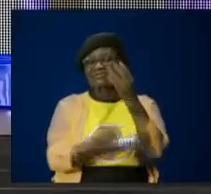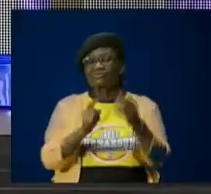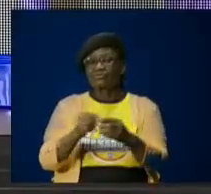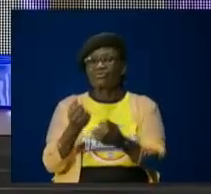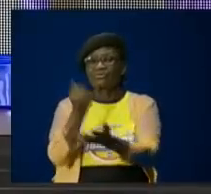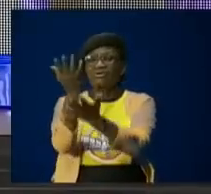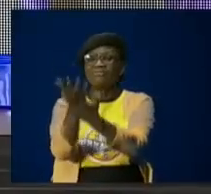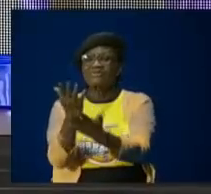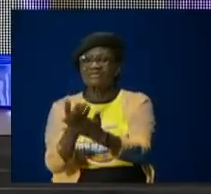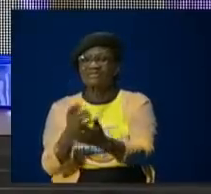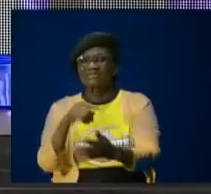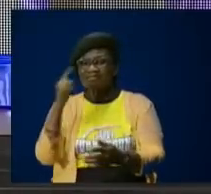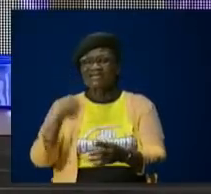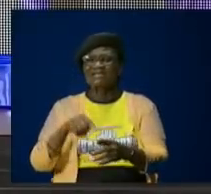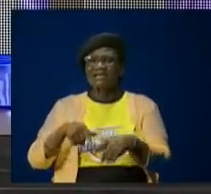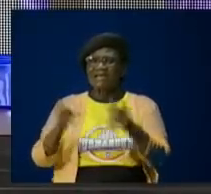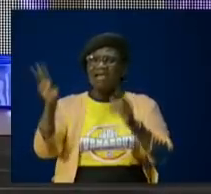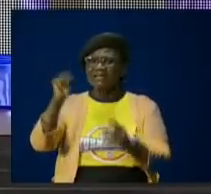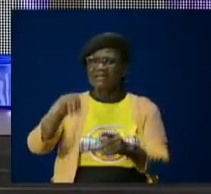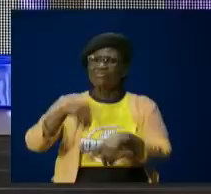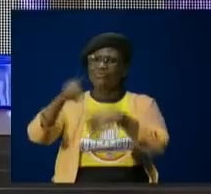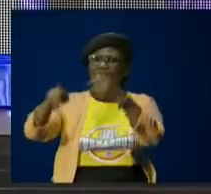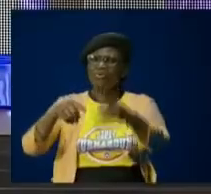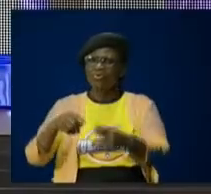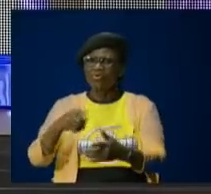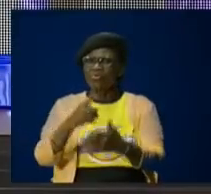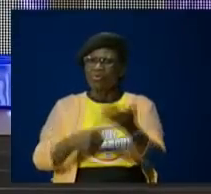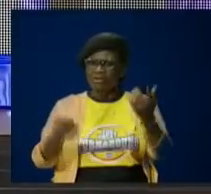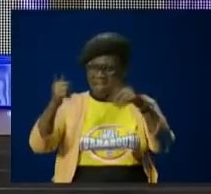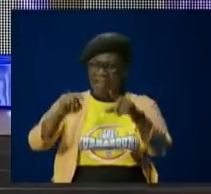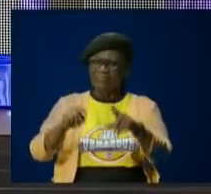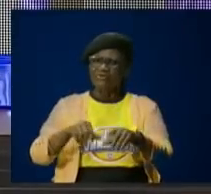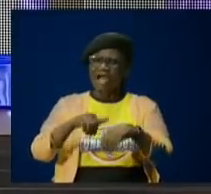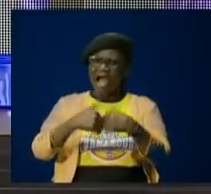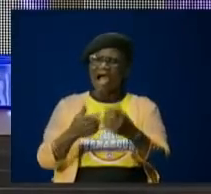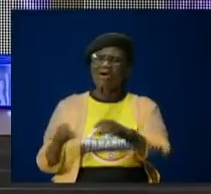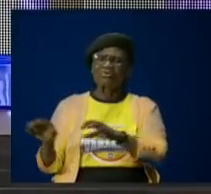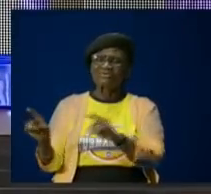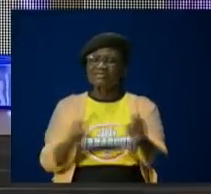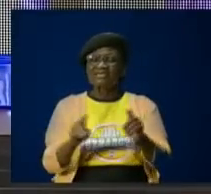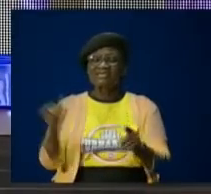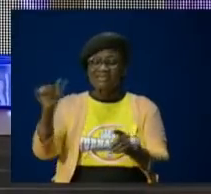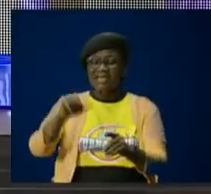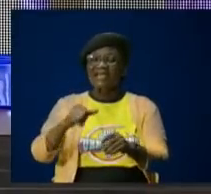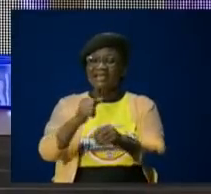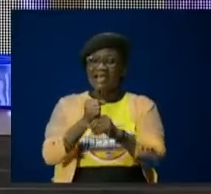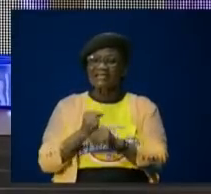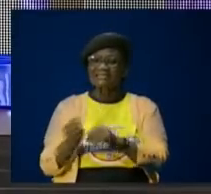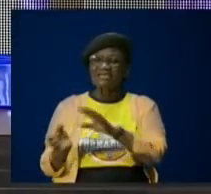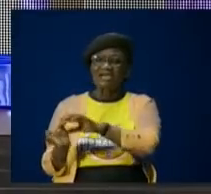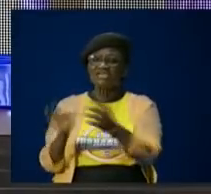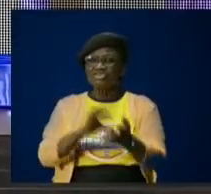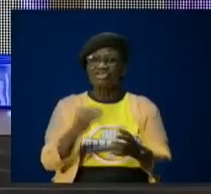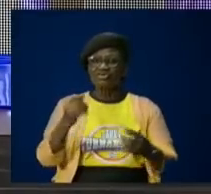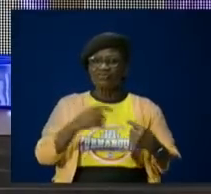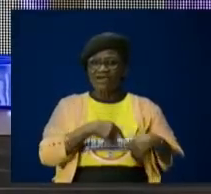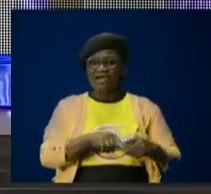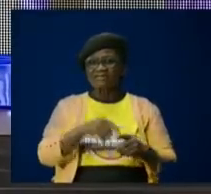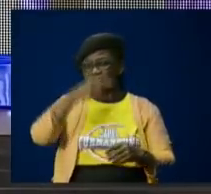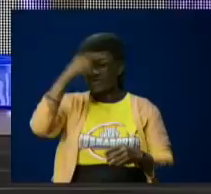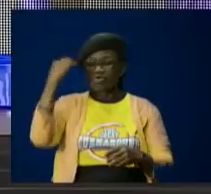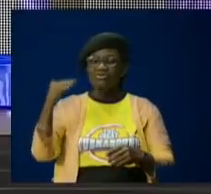happened? How did they get a change of heart? Because the heart of kings are in the hands of